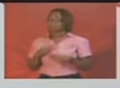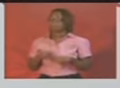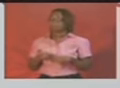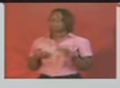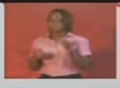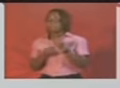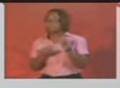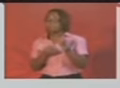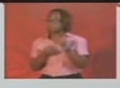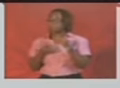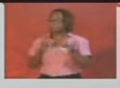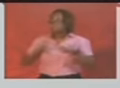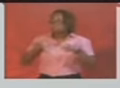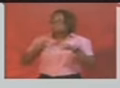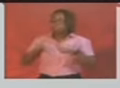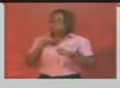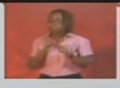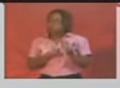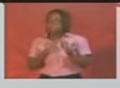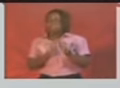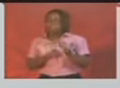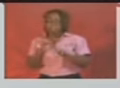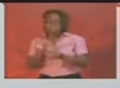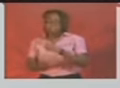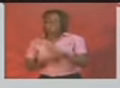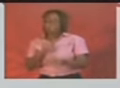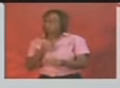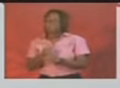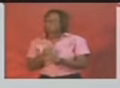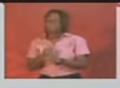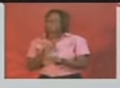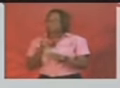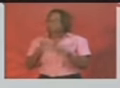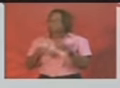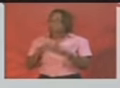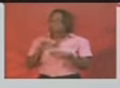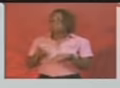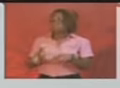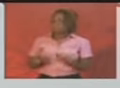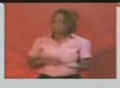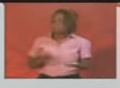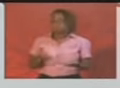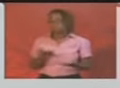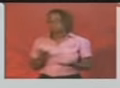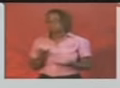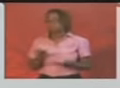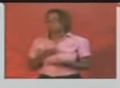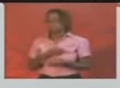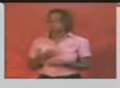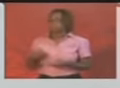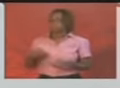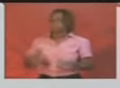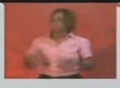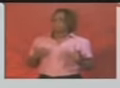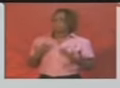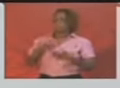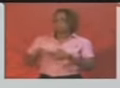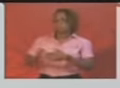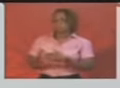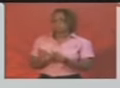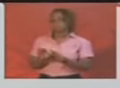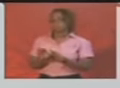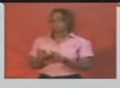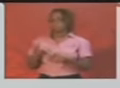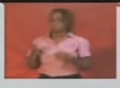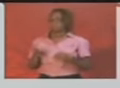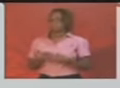are trends and there are highs and lows. So it's a little too early to say with certainty that we have a totally